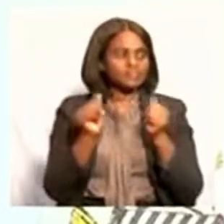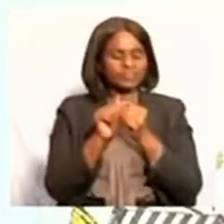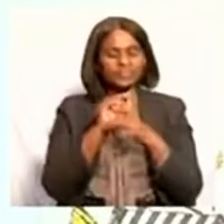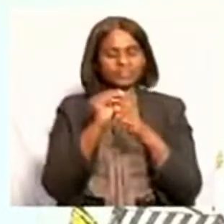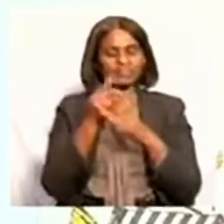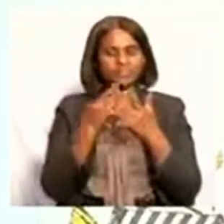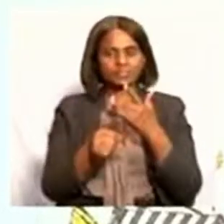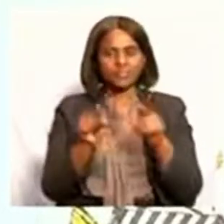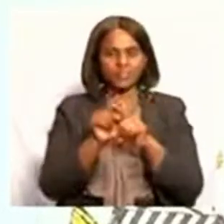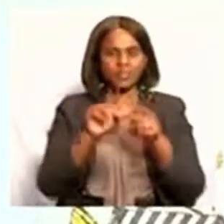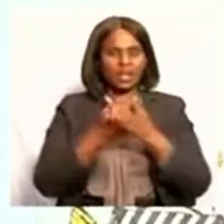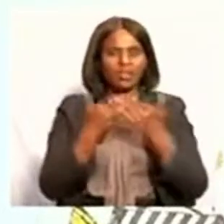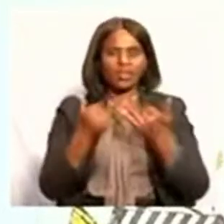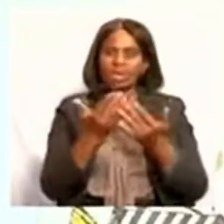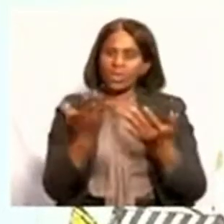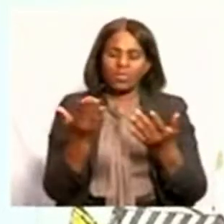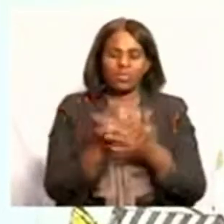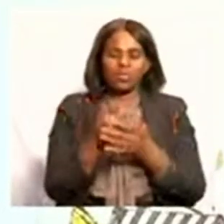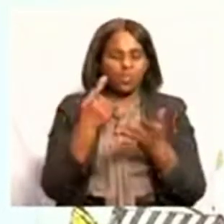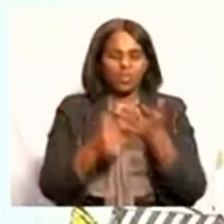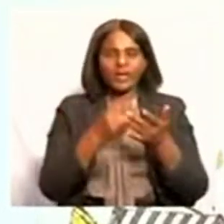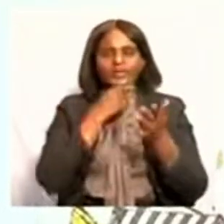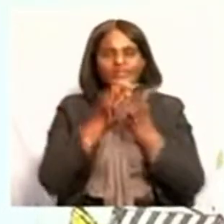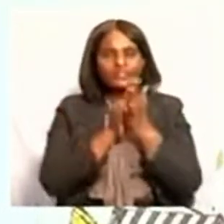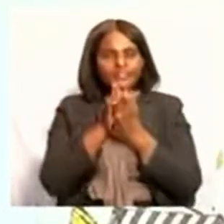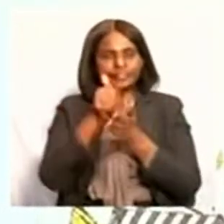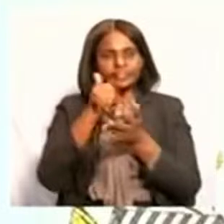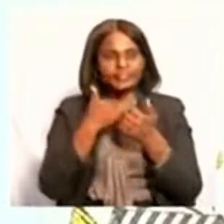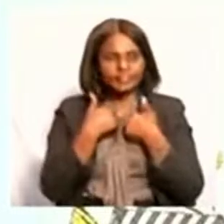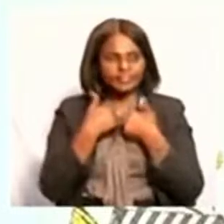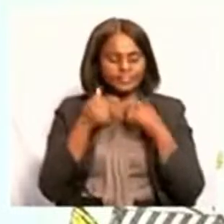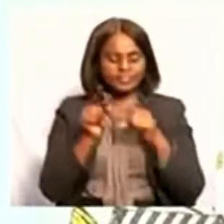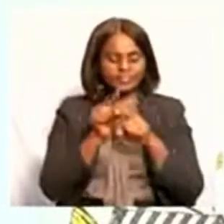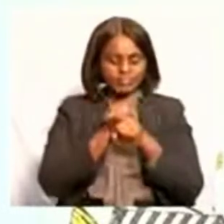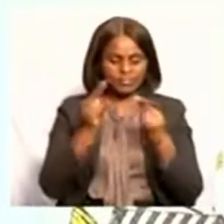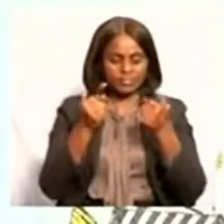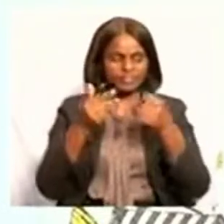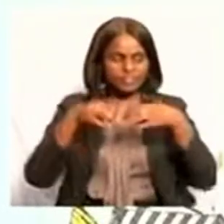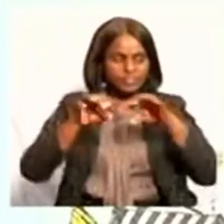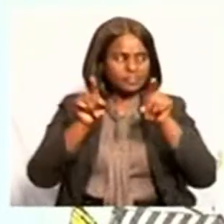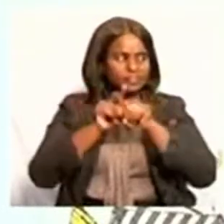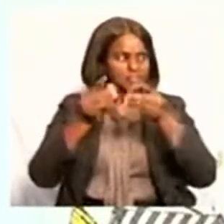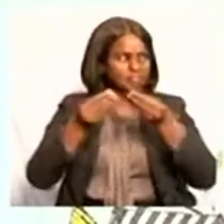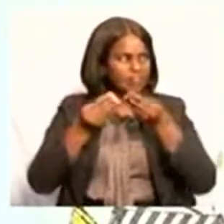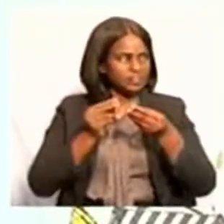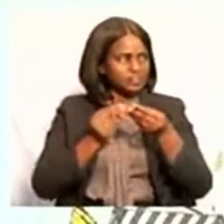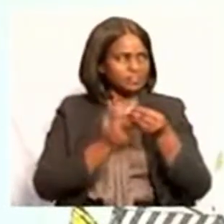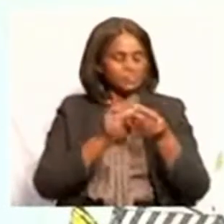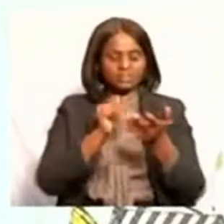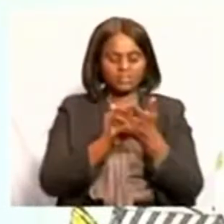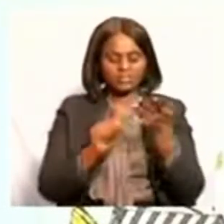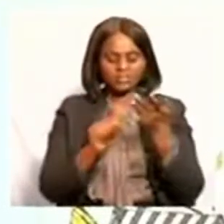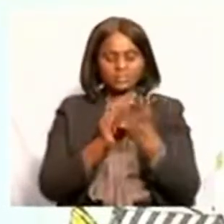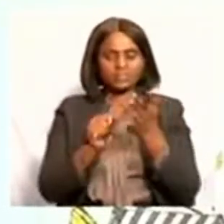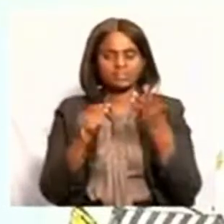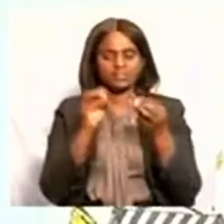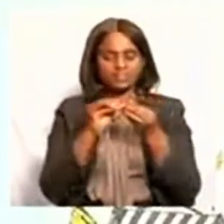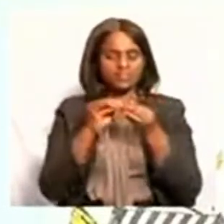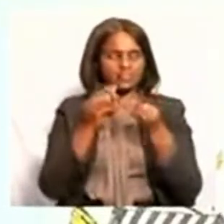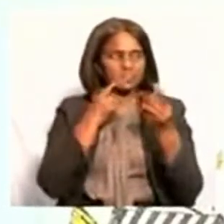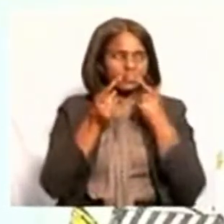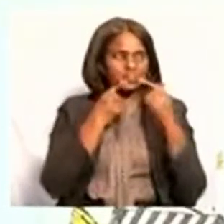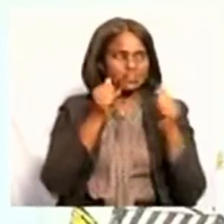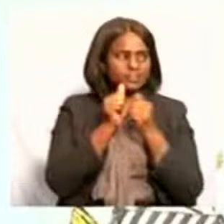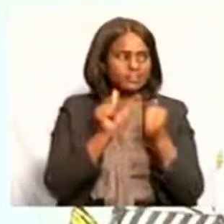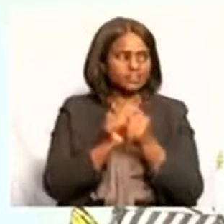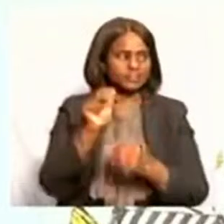So what interest you take to just continue giving us confidence as you talk about the values